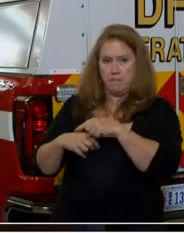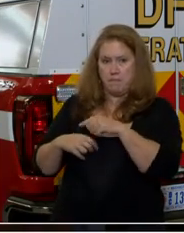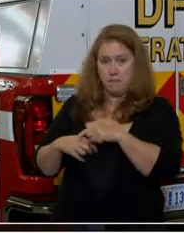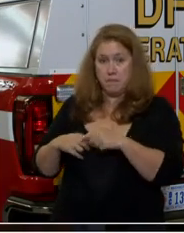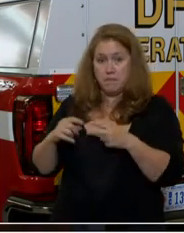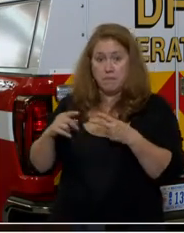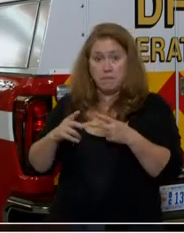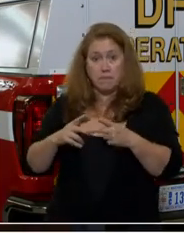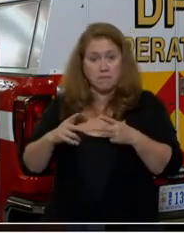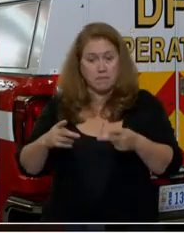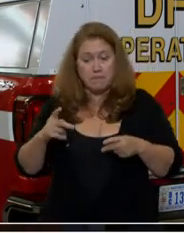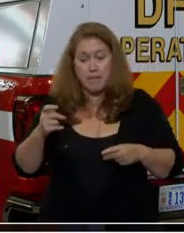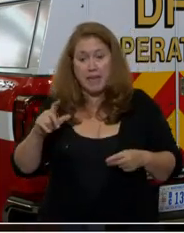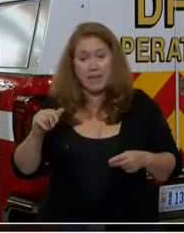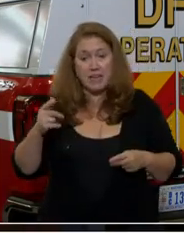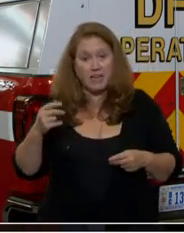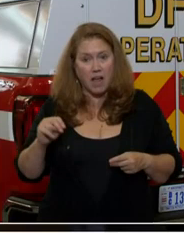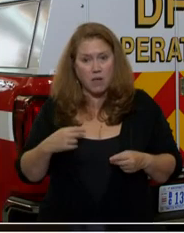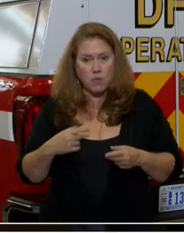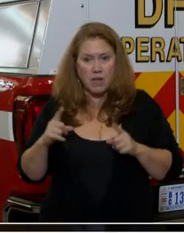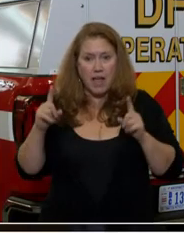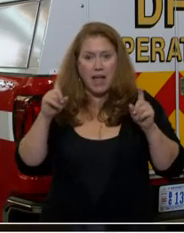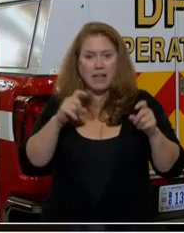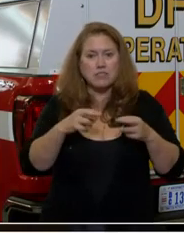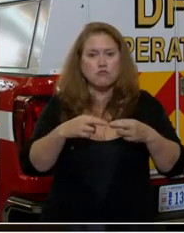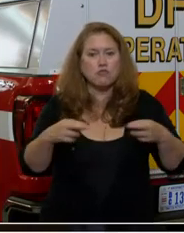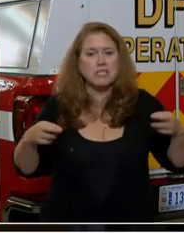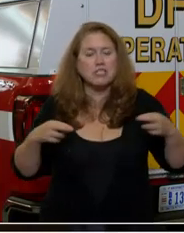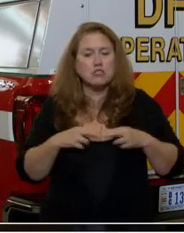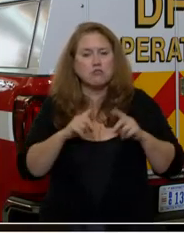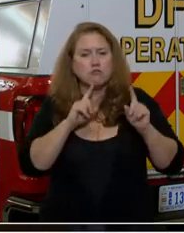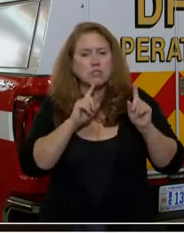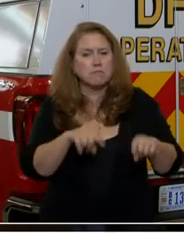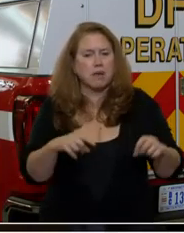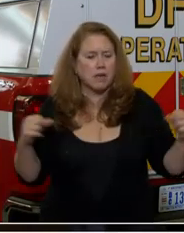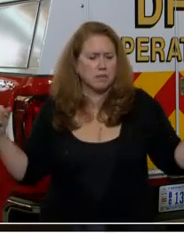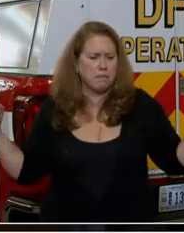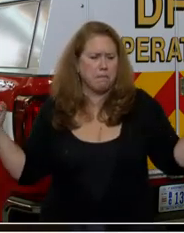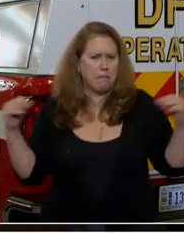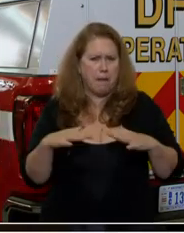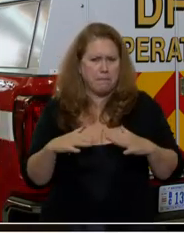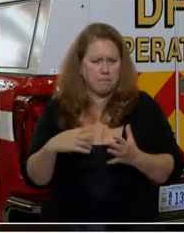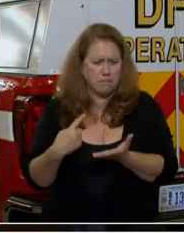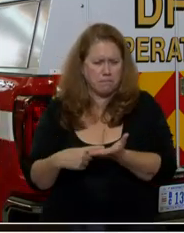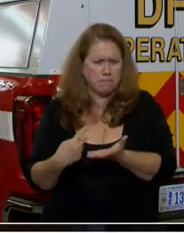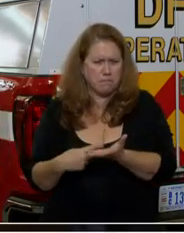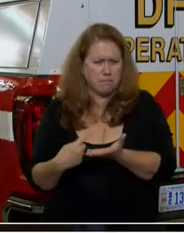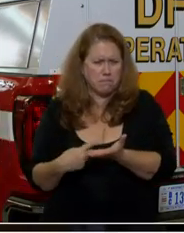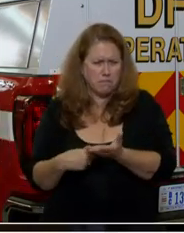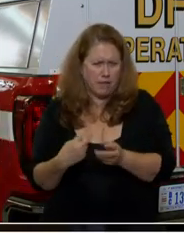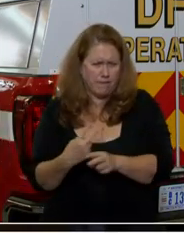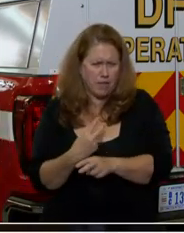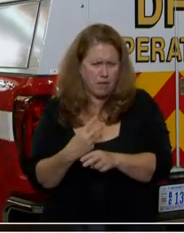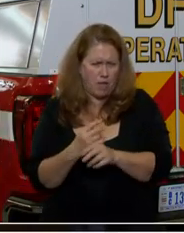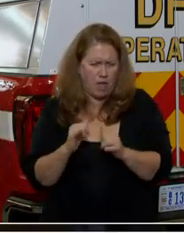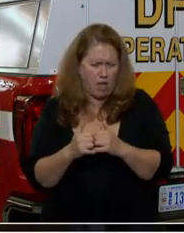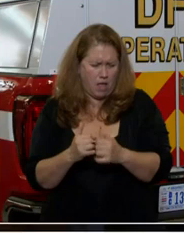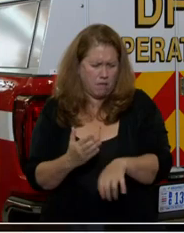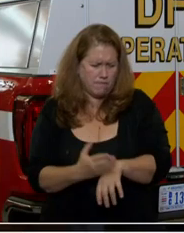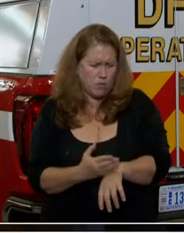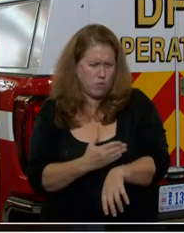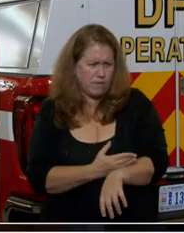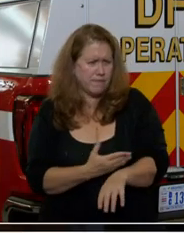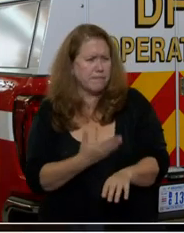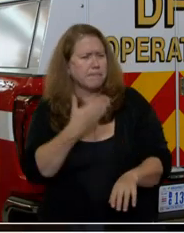has been strong in this region, and we made it stronger. And then especially the 408